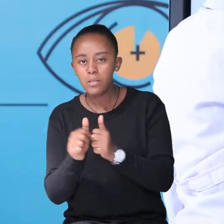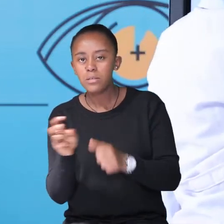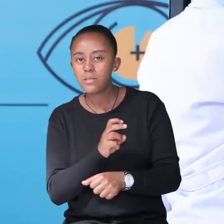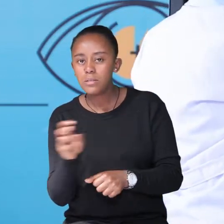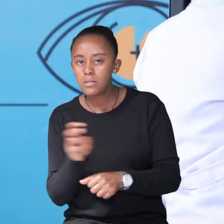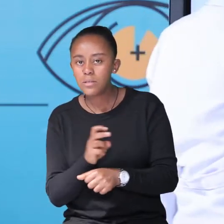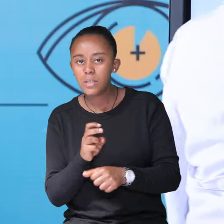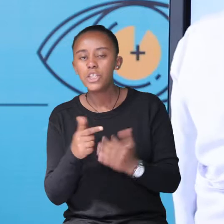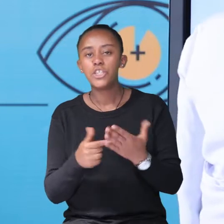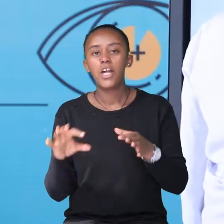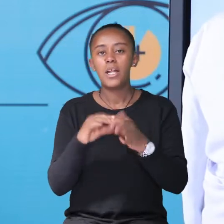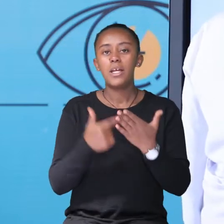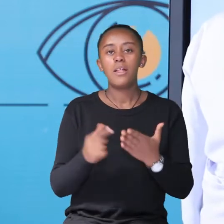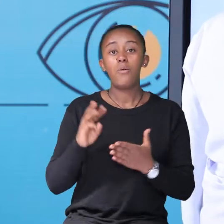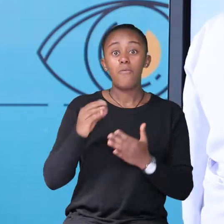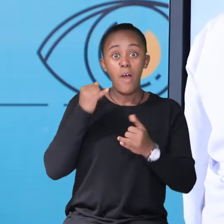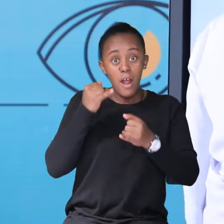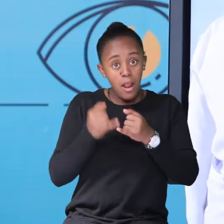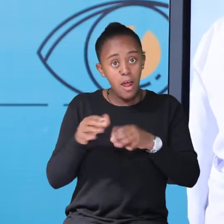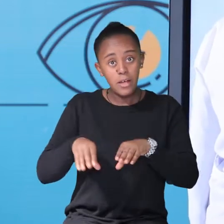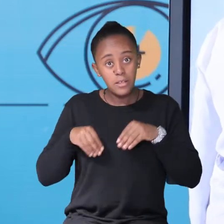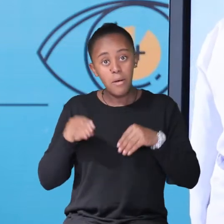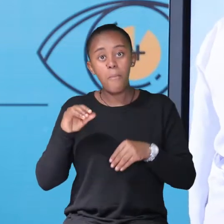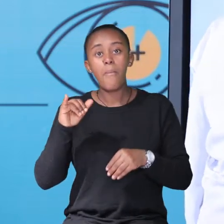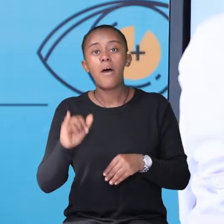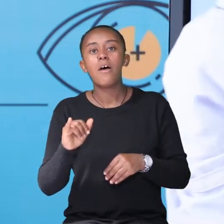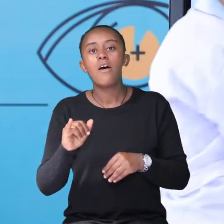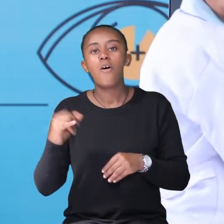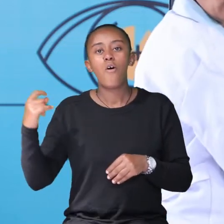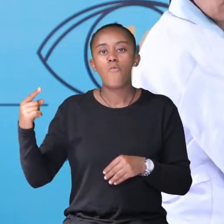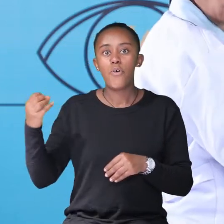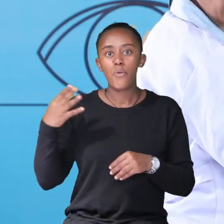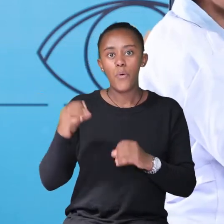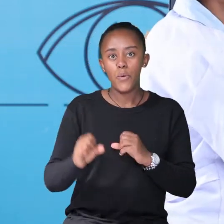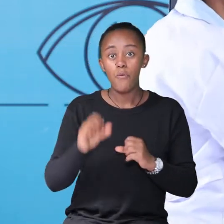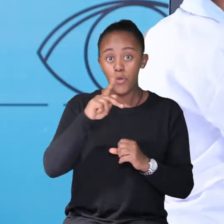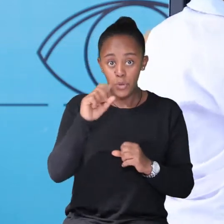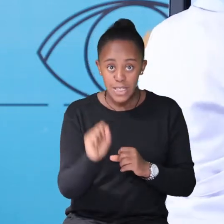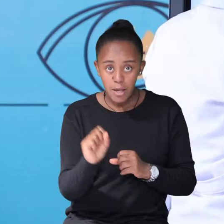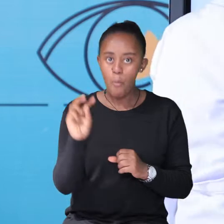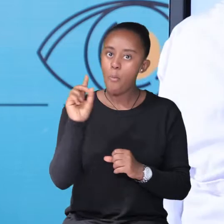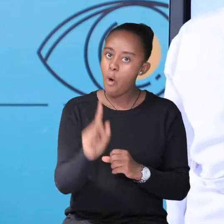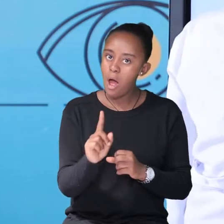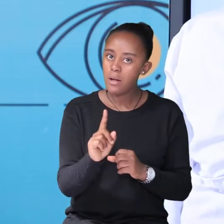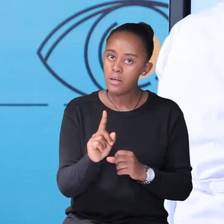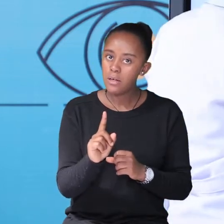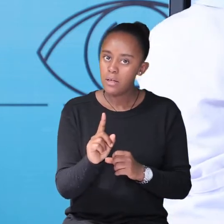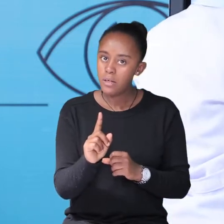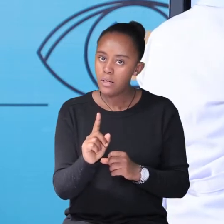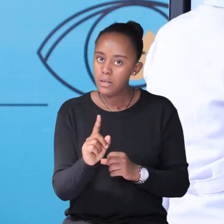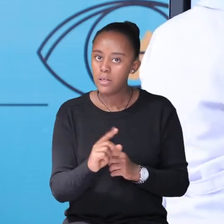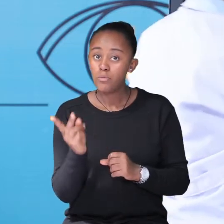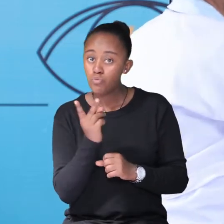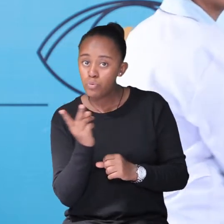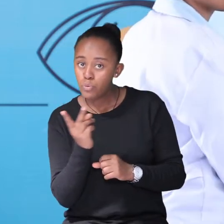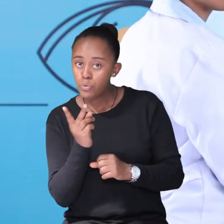chain, and they will be finally accepted by photosystem 1. Why? Because when light falls on